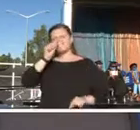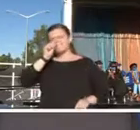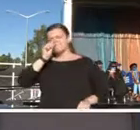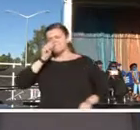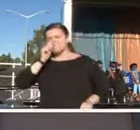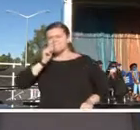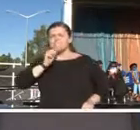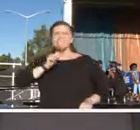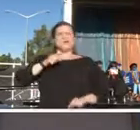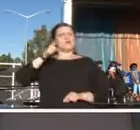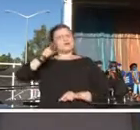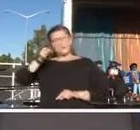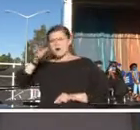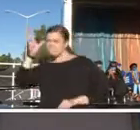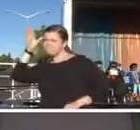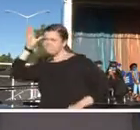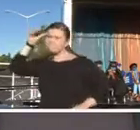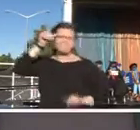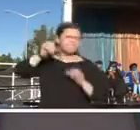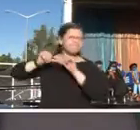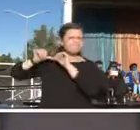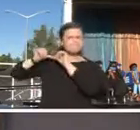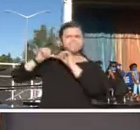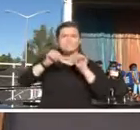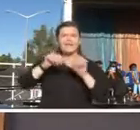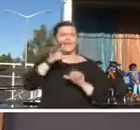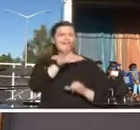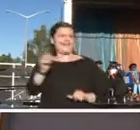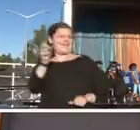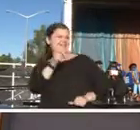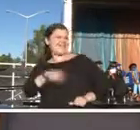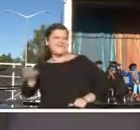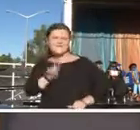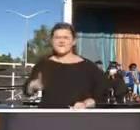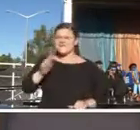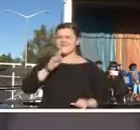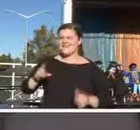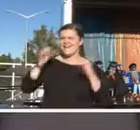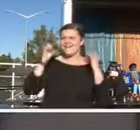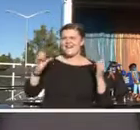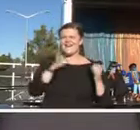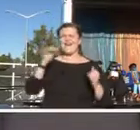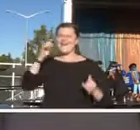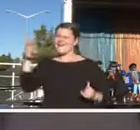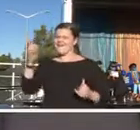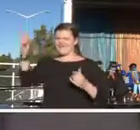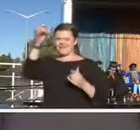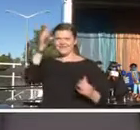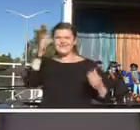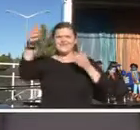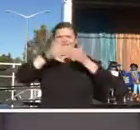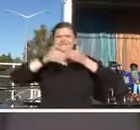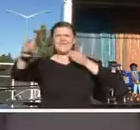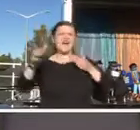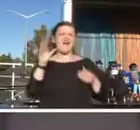tenacious. And you are, and always will be, a Clark College Penguin.